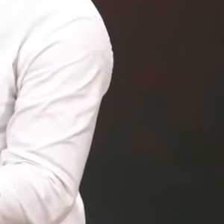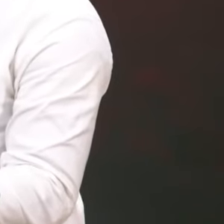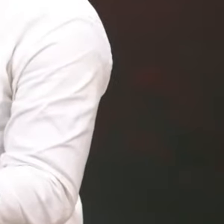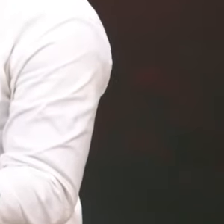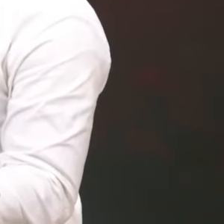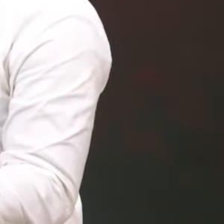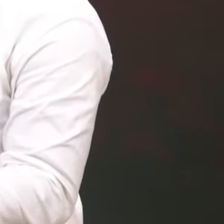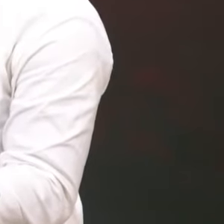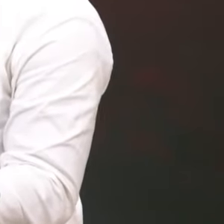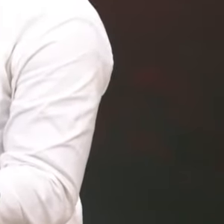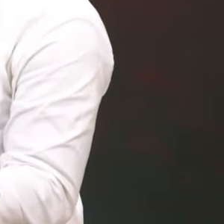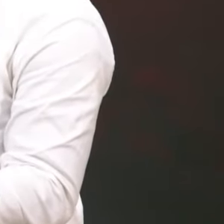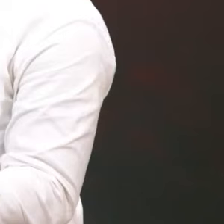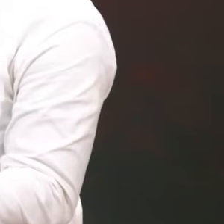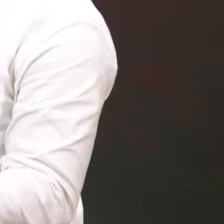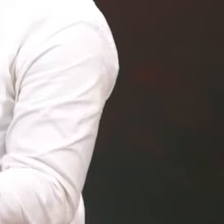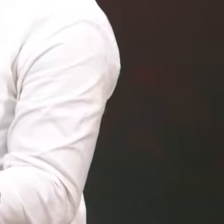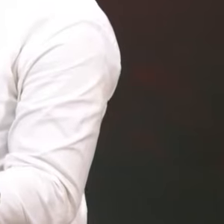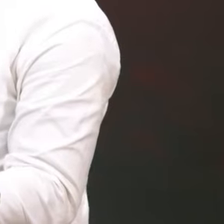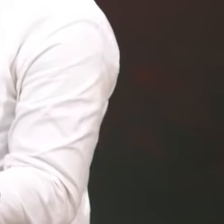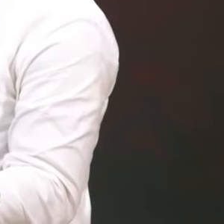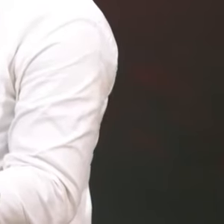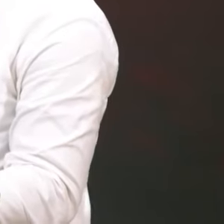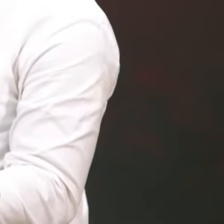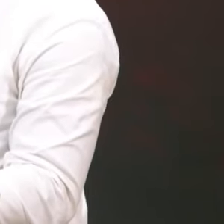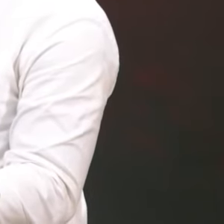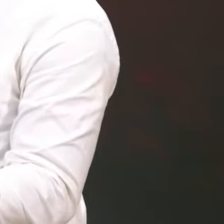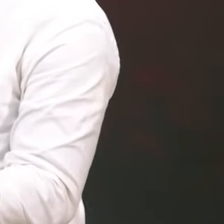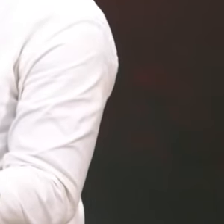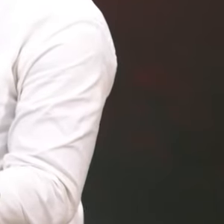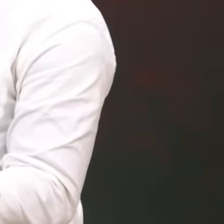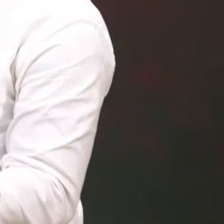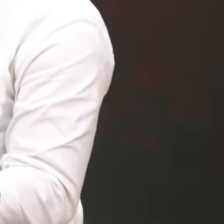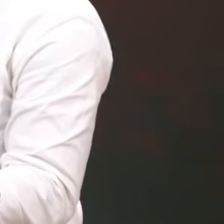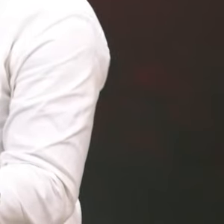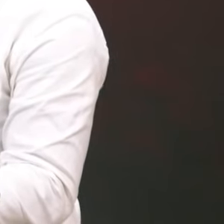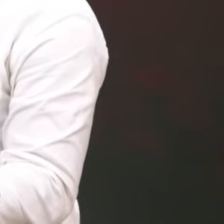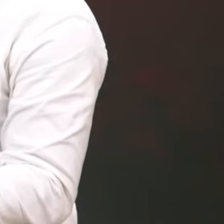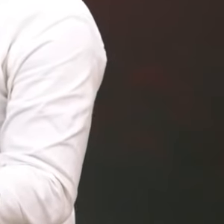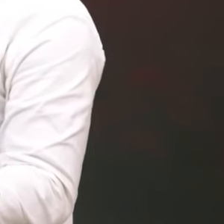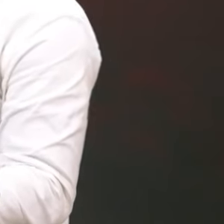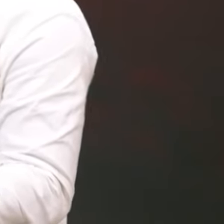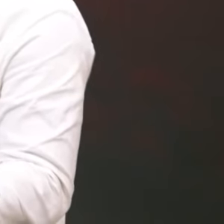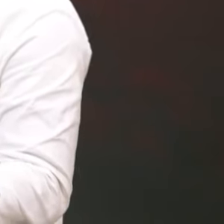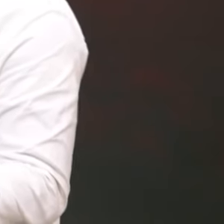me. He died to set me free.